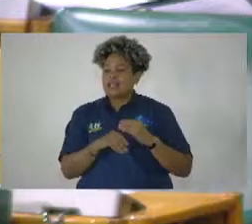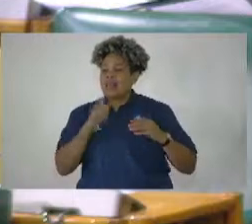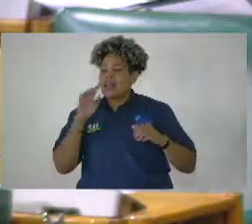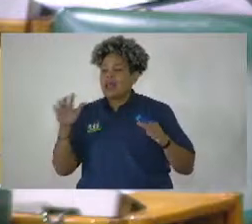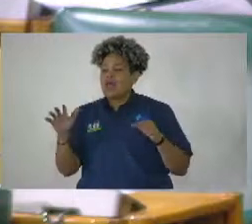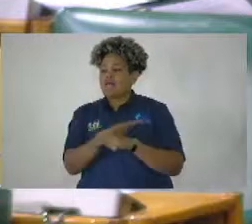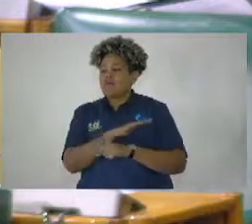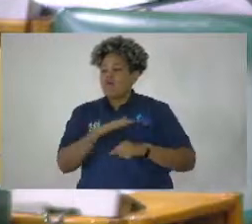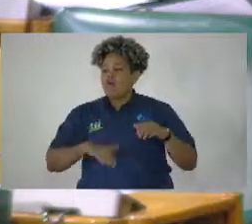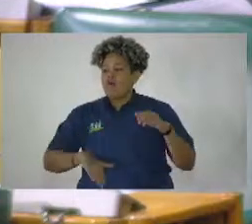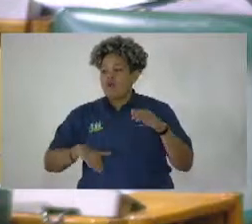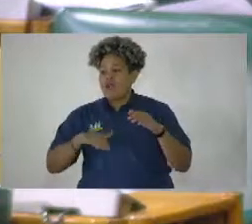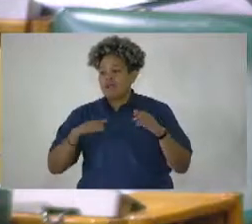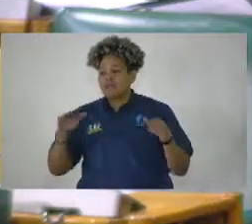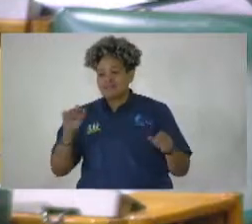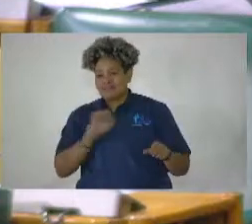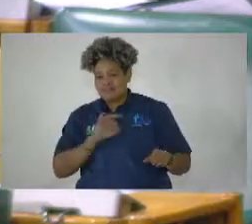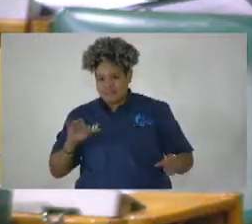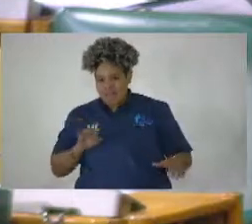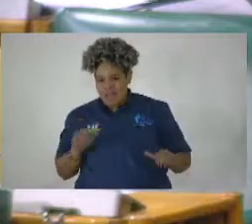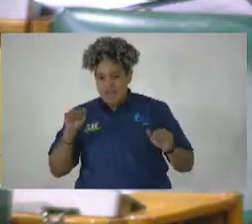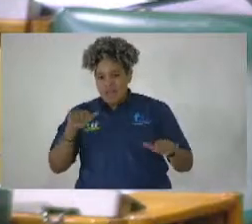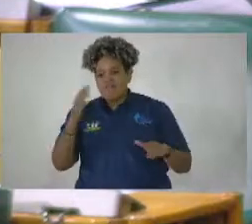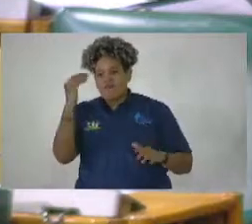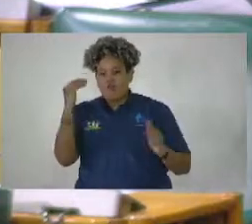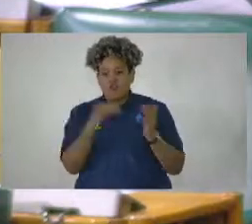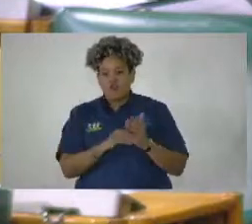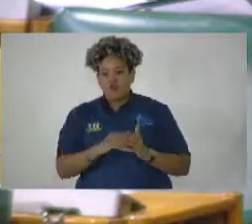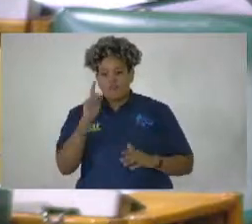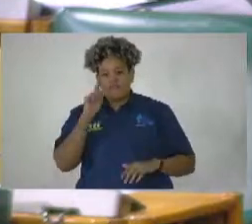full complement of 14,000.